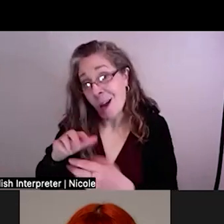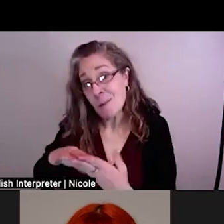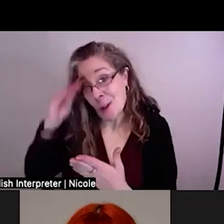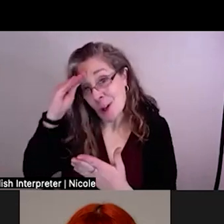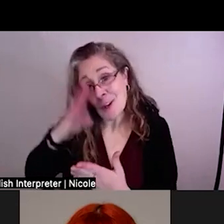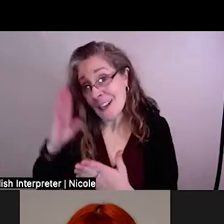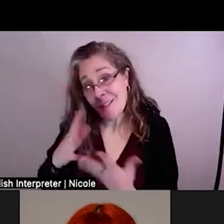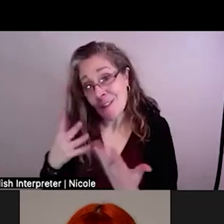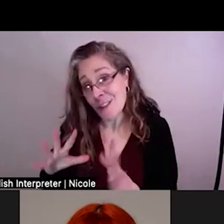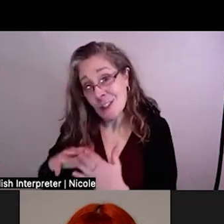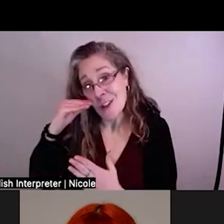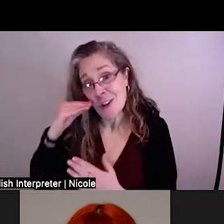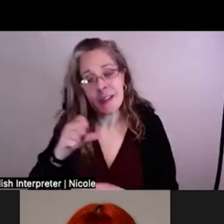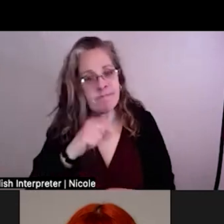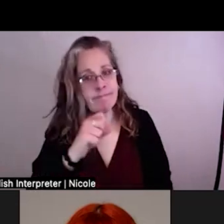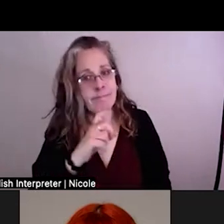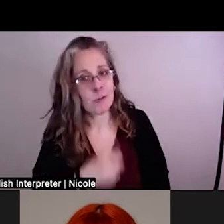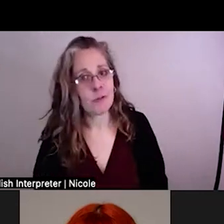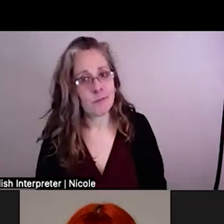never done. Yeah.